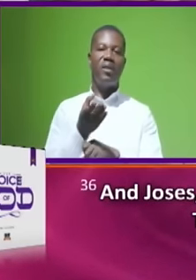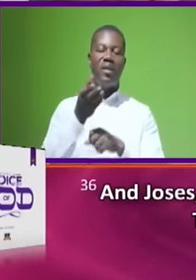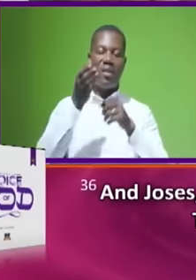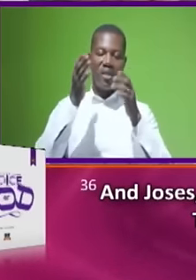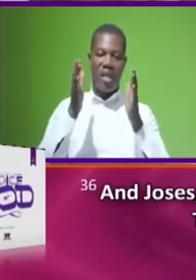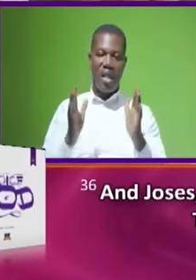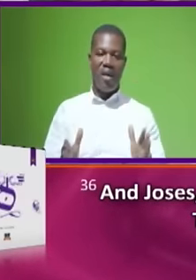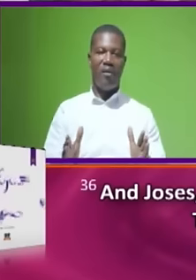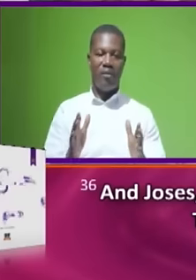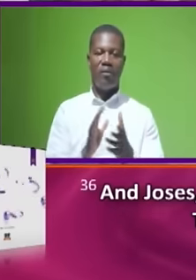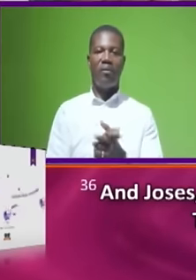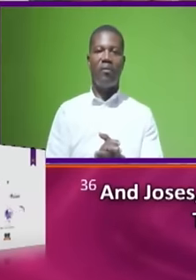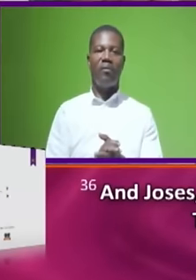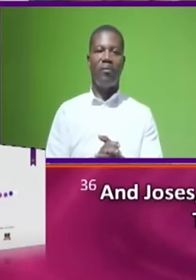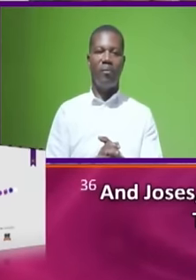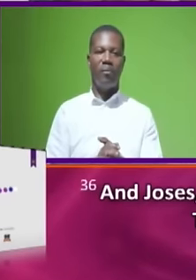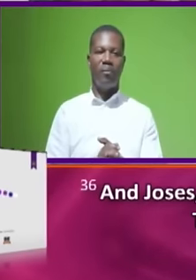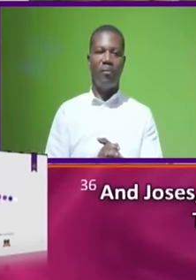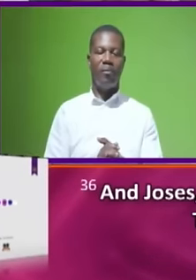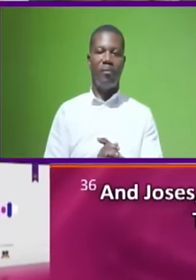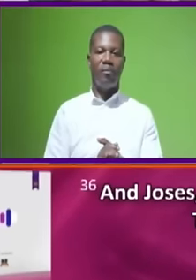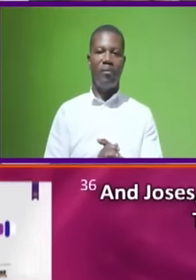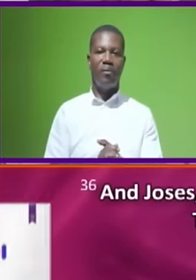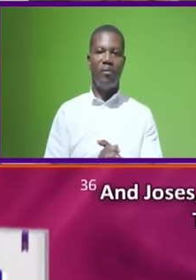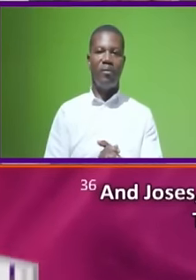Then Chirasia, a futuba. A futuba.